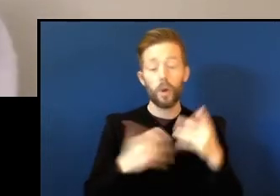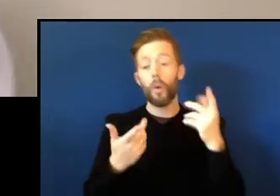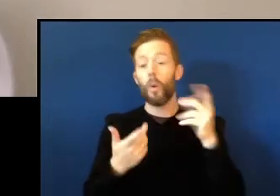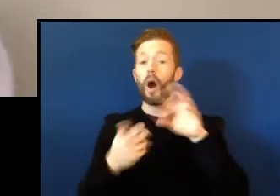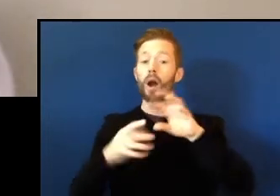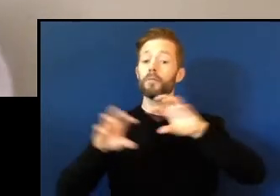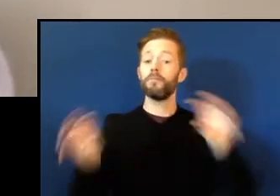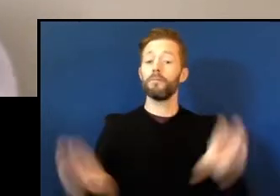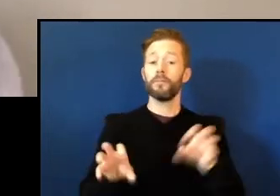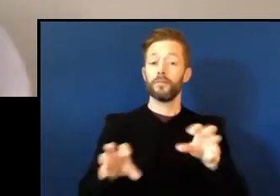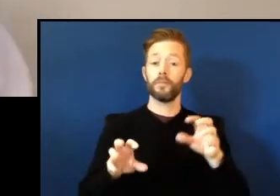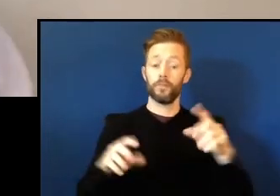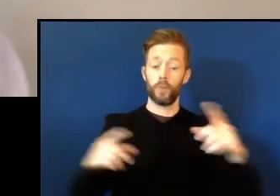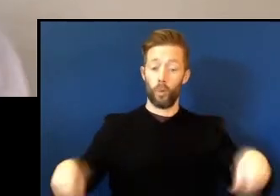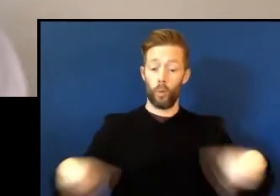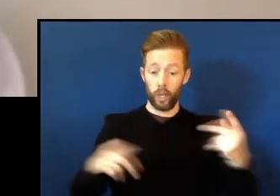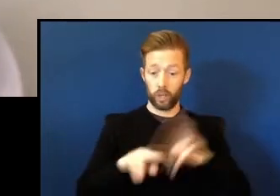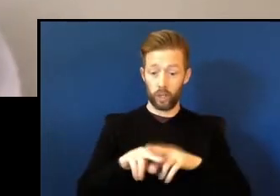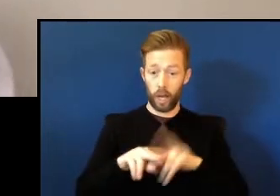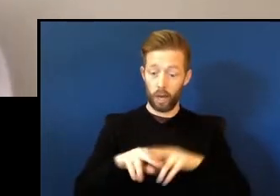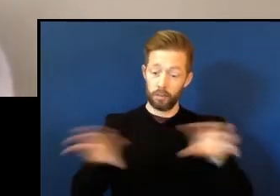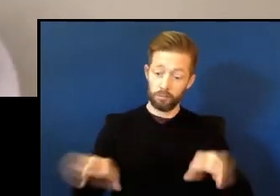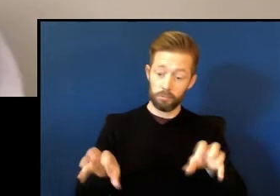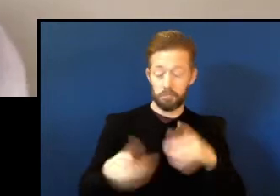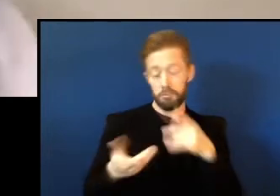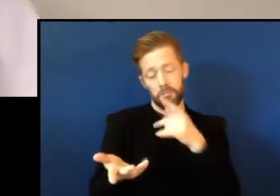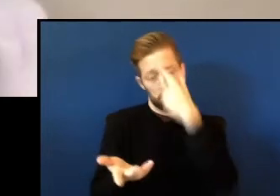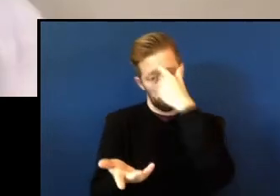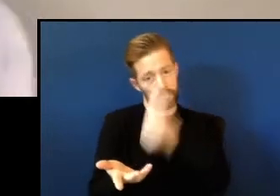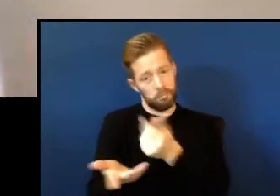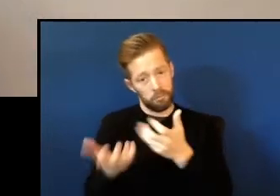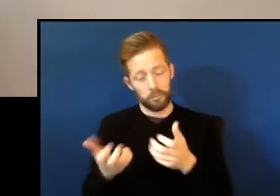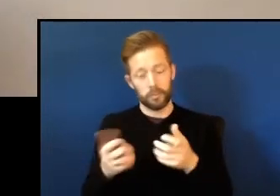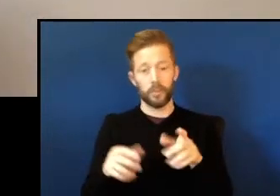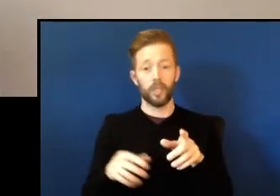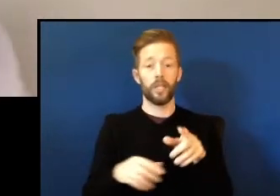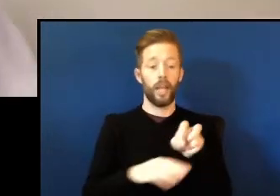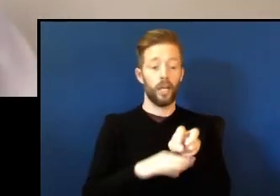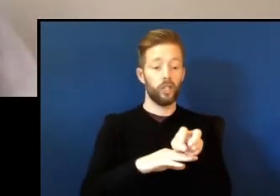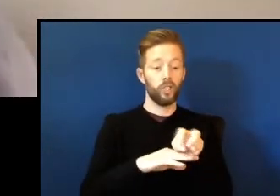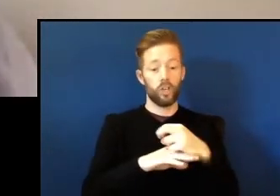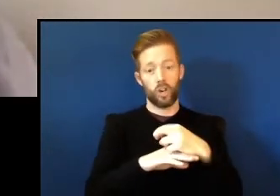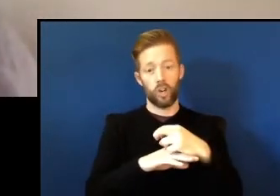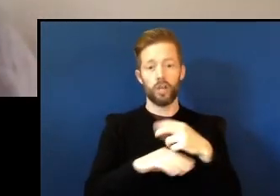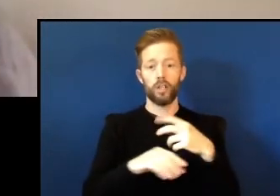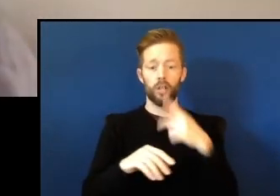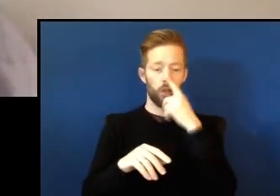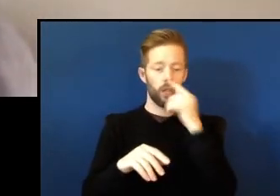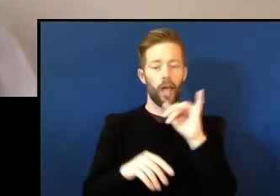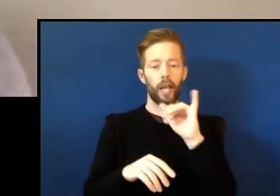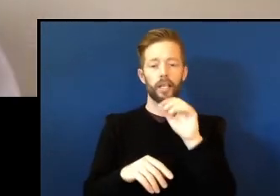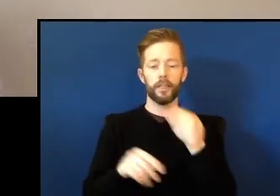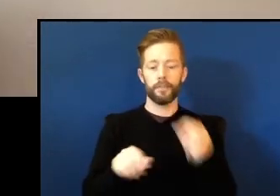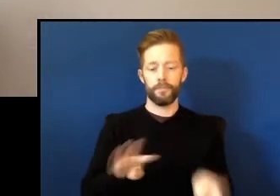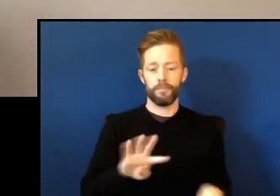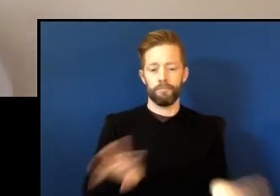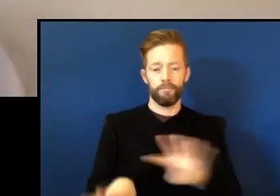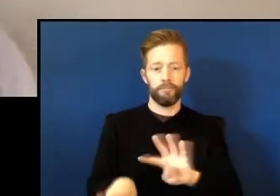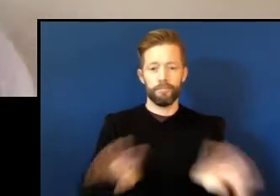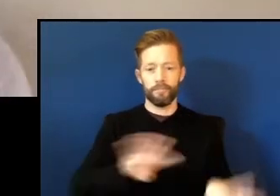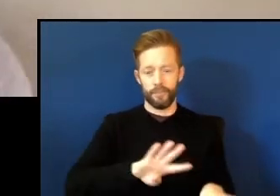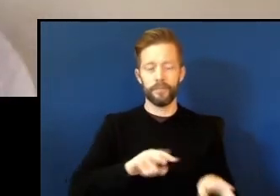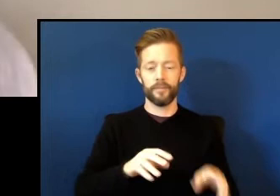we'll decorate their wheelchair if they choose to do that. So that when they turn, it's almost like it has a skirt and it's also